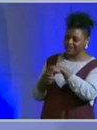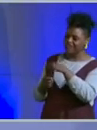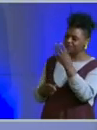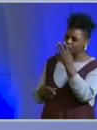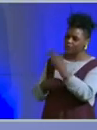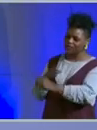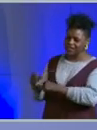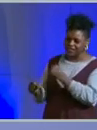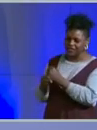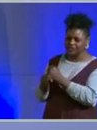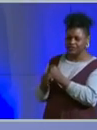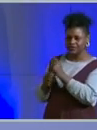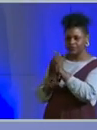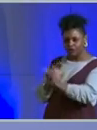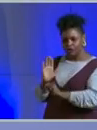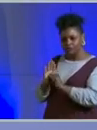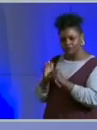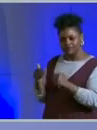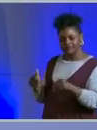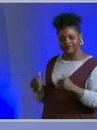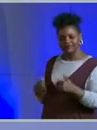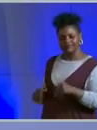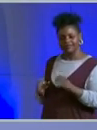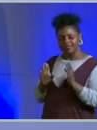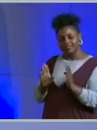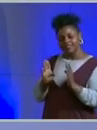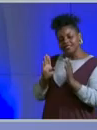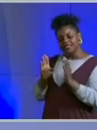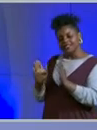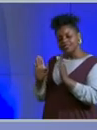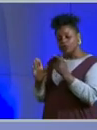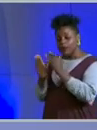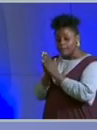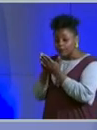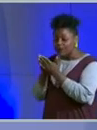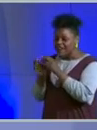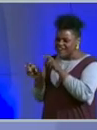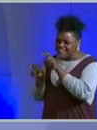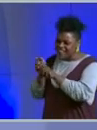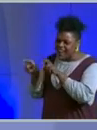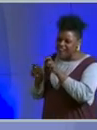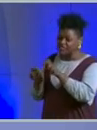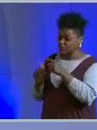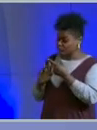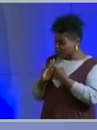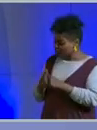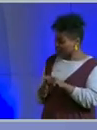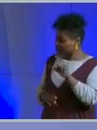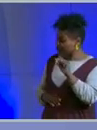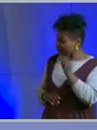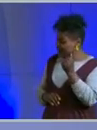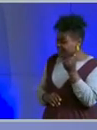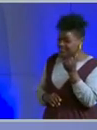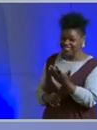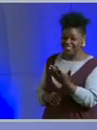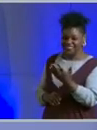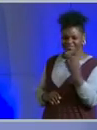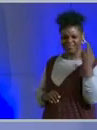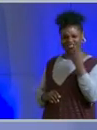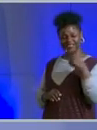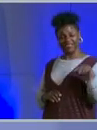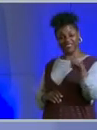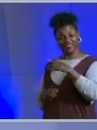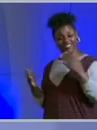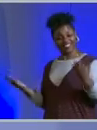term, we started planning our Green Book in investments in 2015. So the reason why you're here today